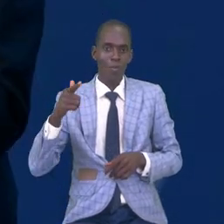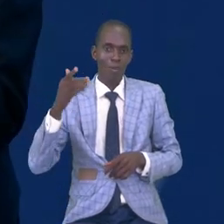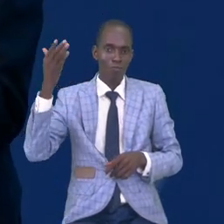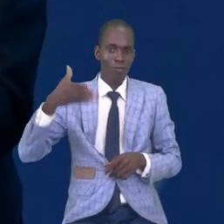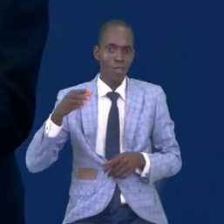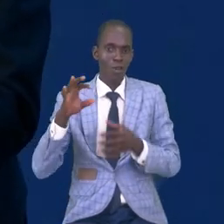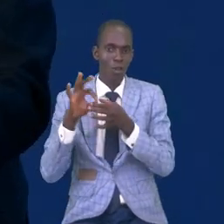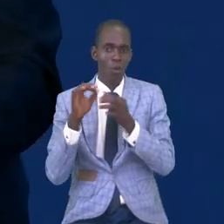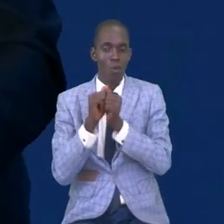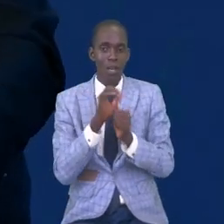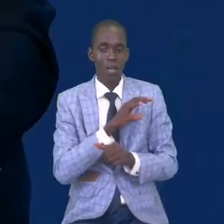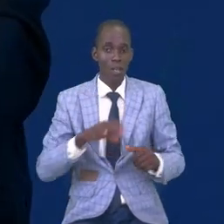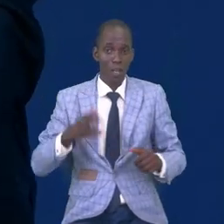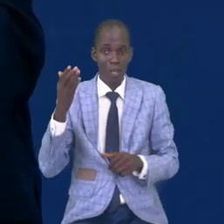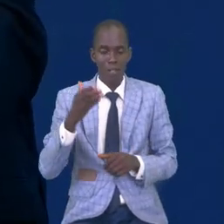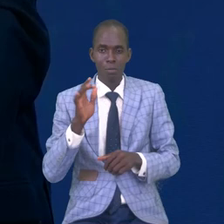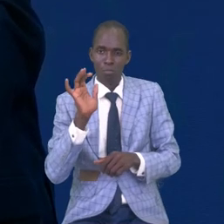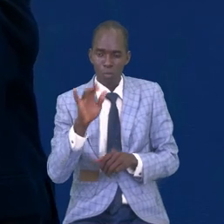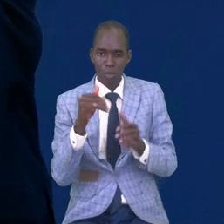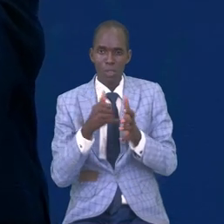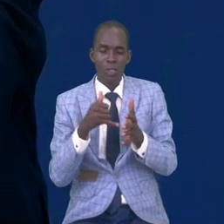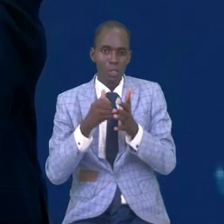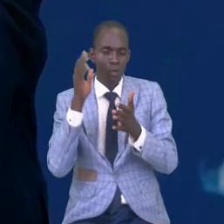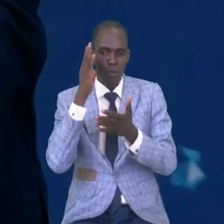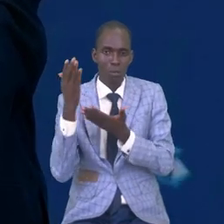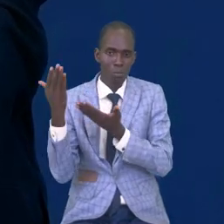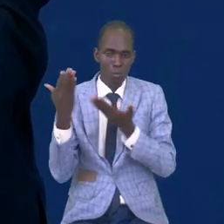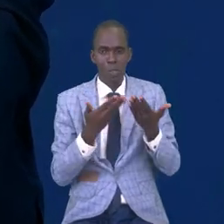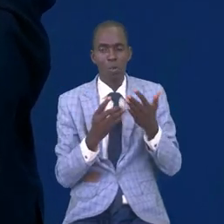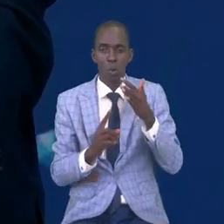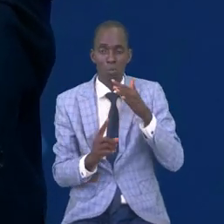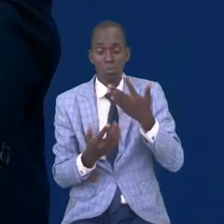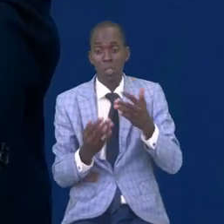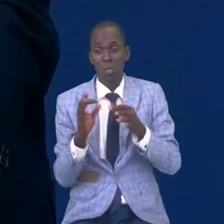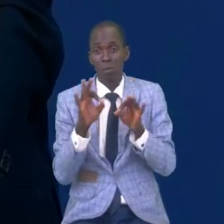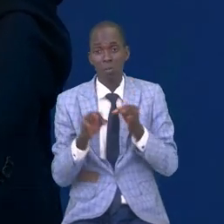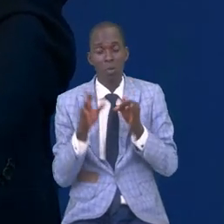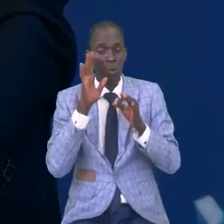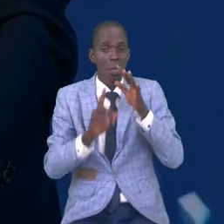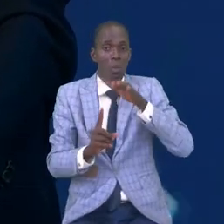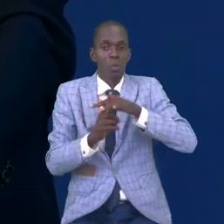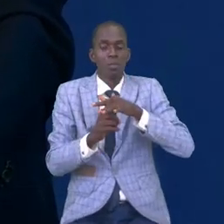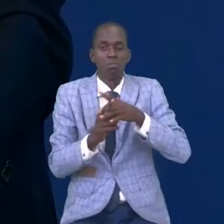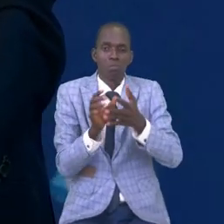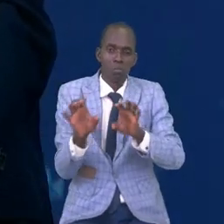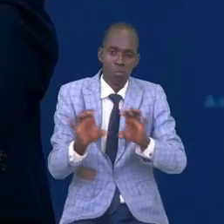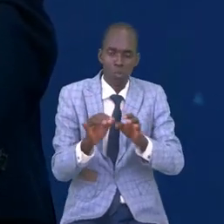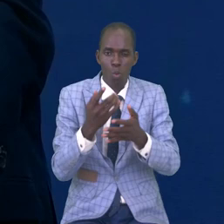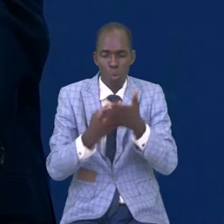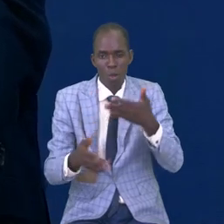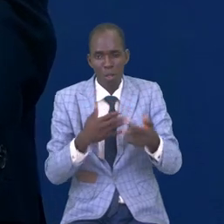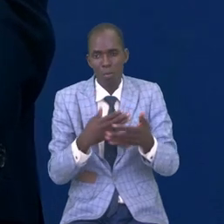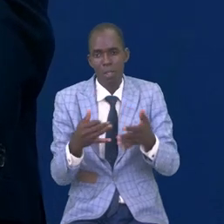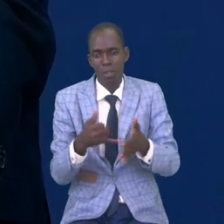Also, if you are listening via the radio or television and you just gave your life to Christ, send your